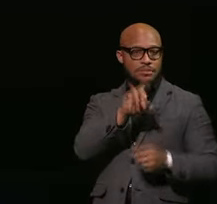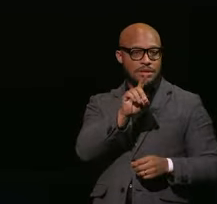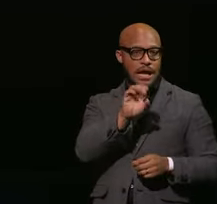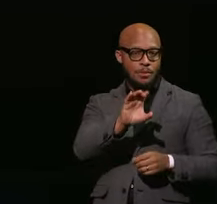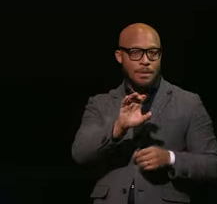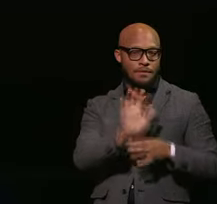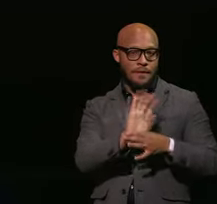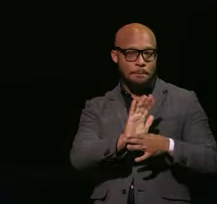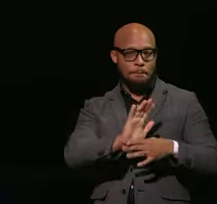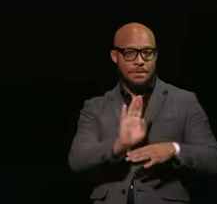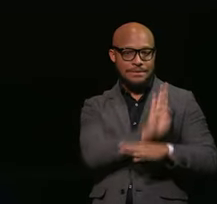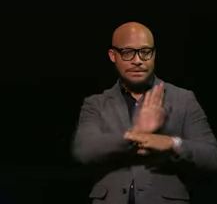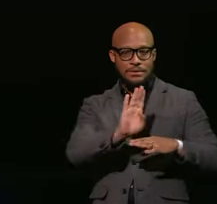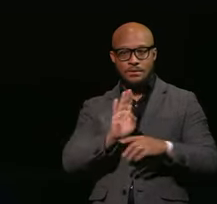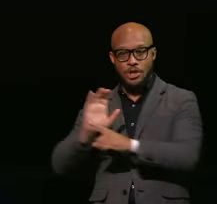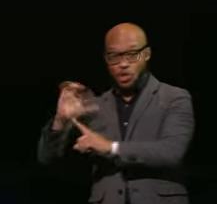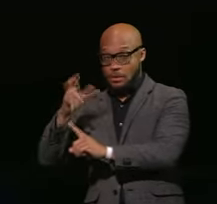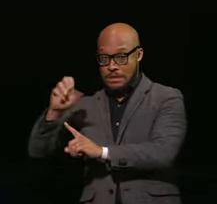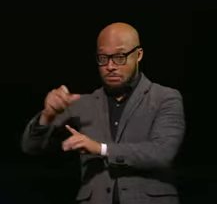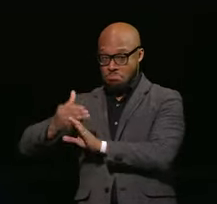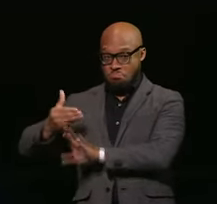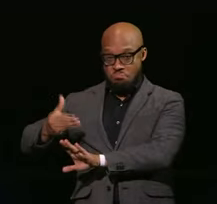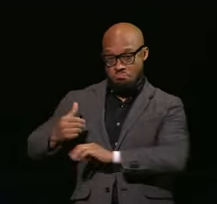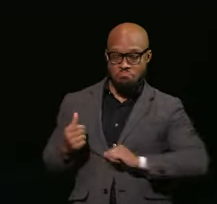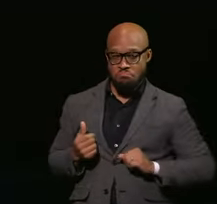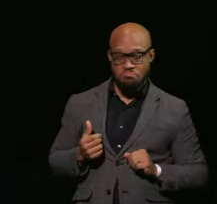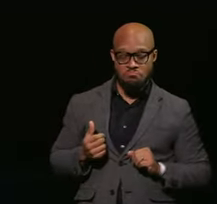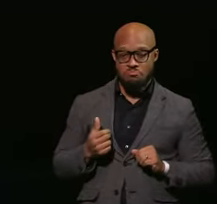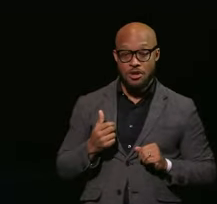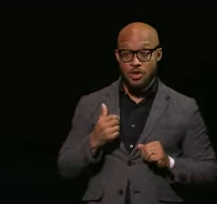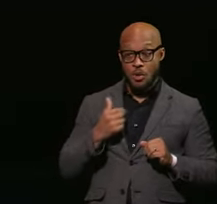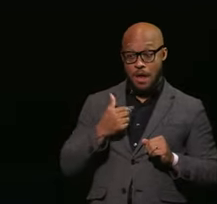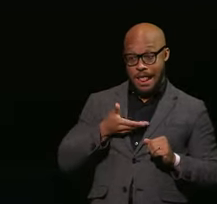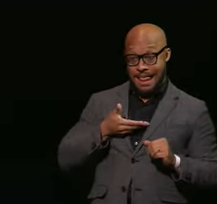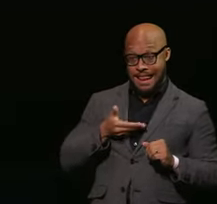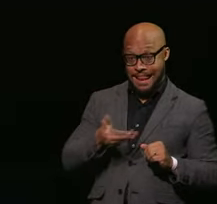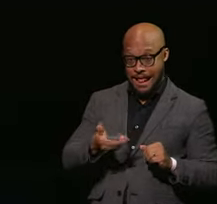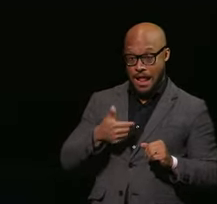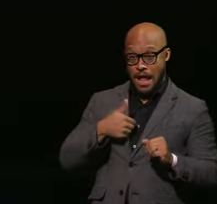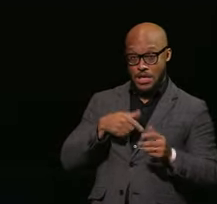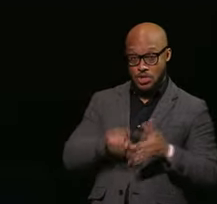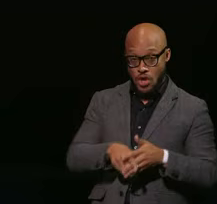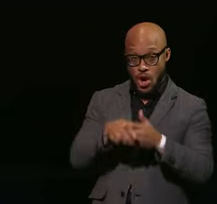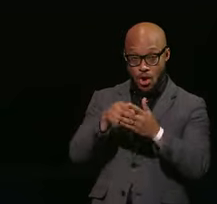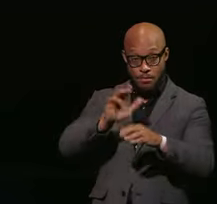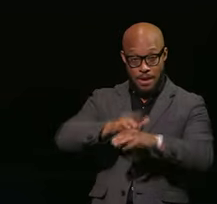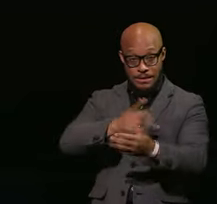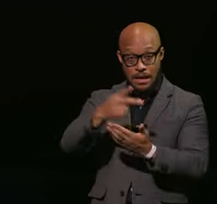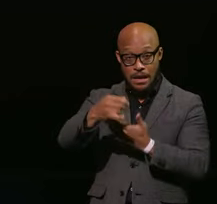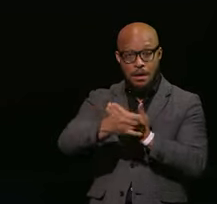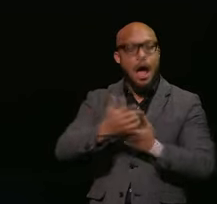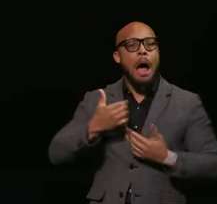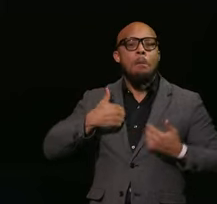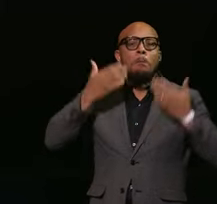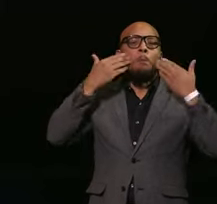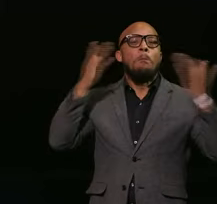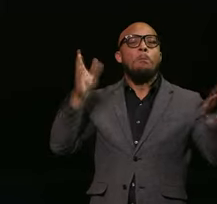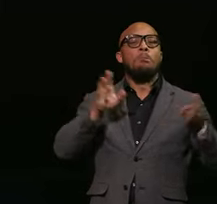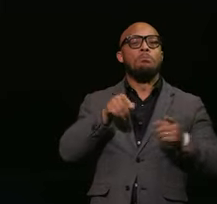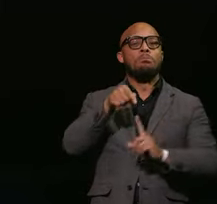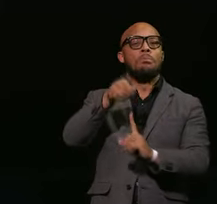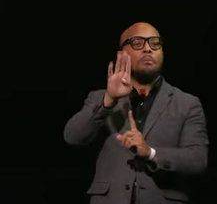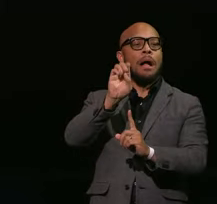I didn't know anything about Bobby, much like many people who come to the film, I knew nothing about Bobby. And Chris showed me 10 minutes of